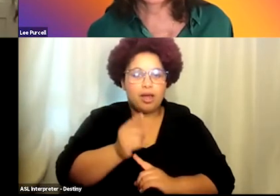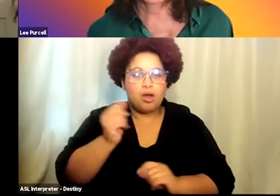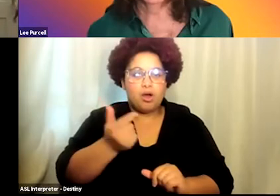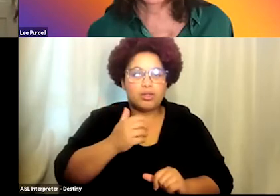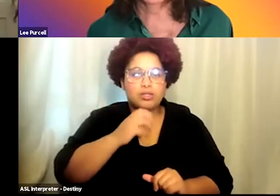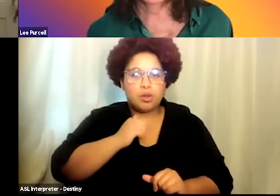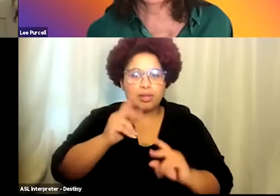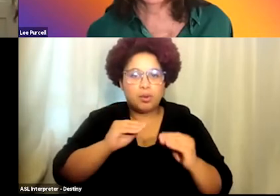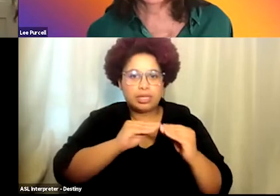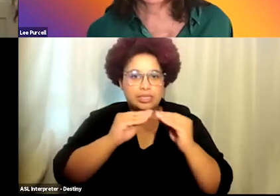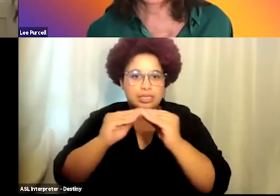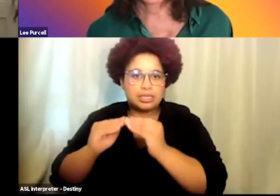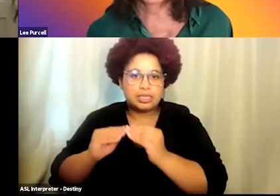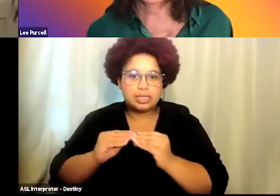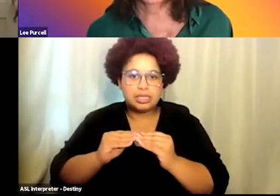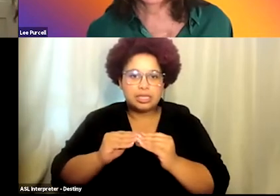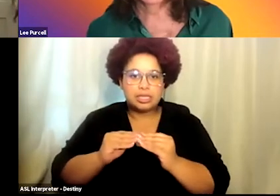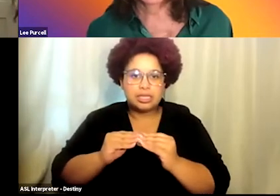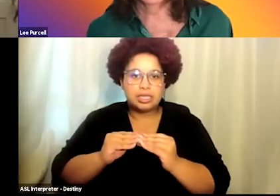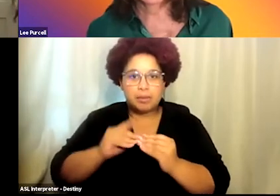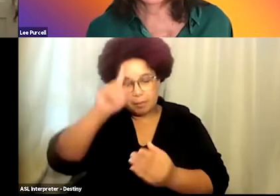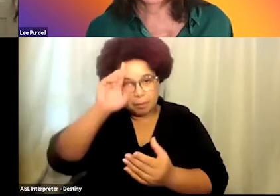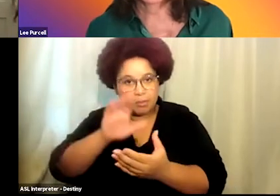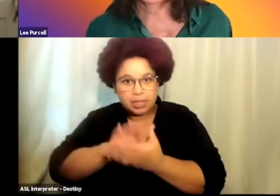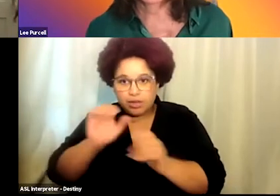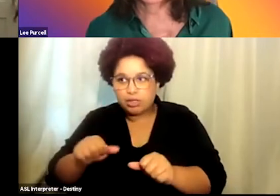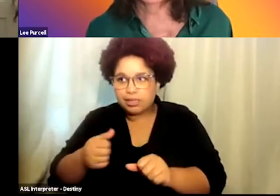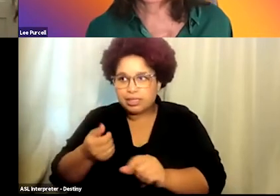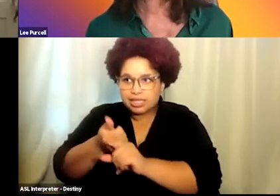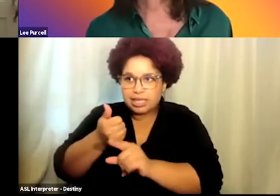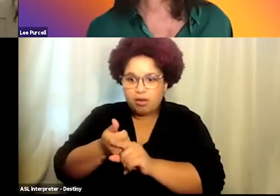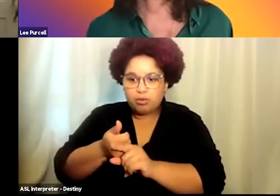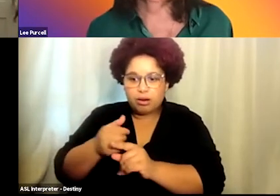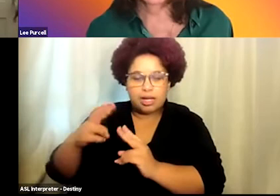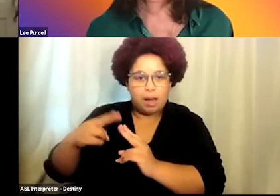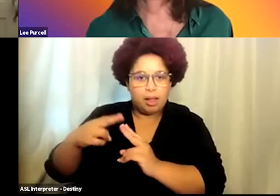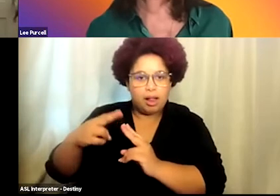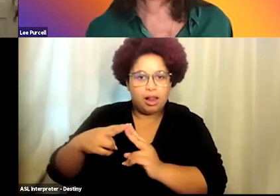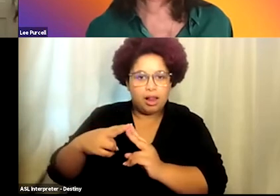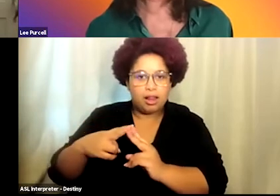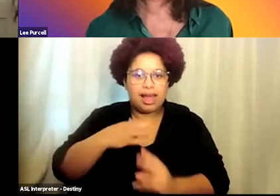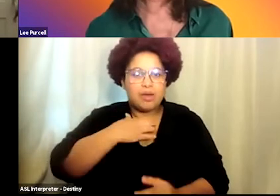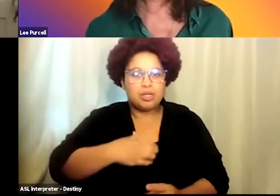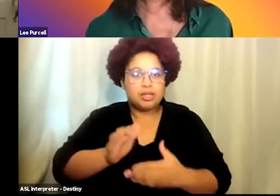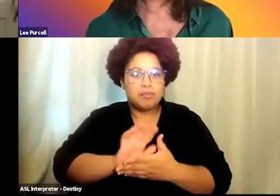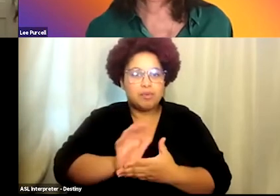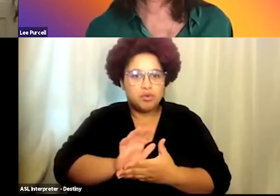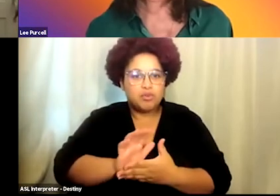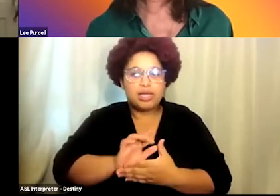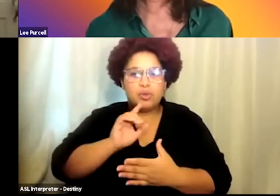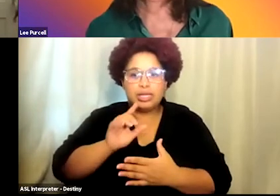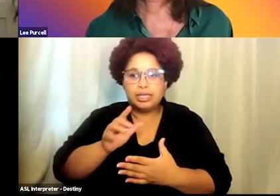people were kissing, and they were completely believable because they were a couple. And it was just like, I wish that the movie had taken